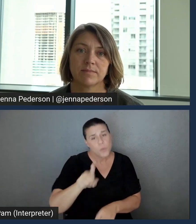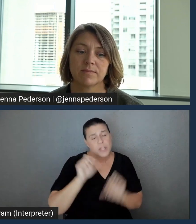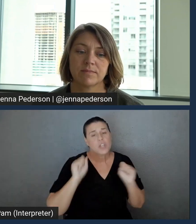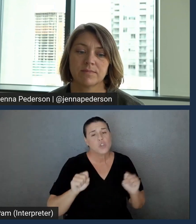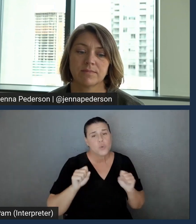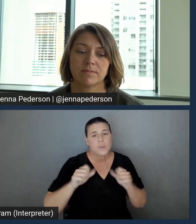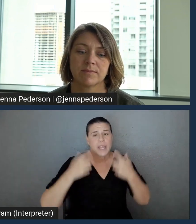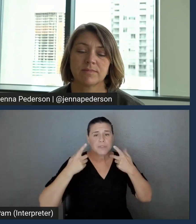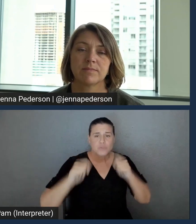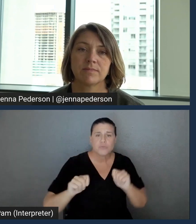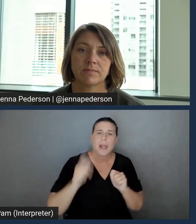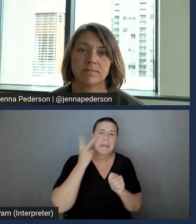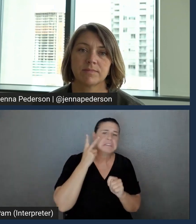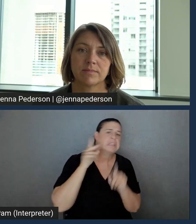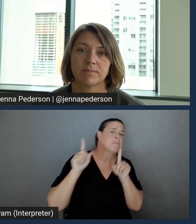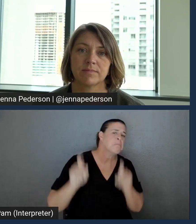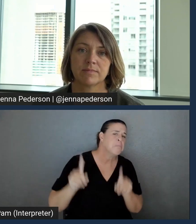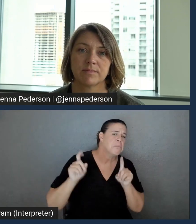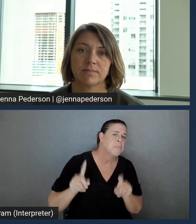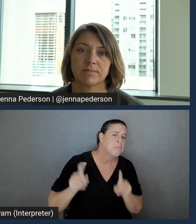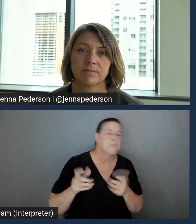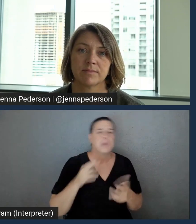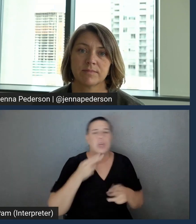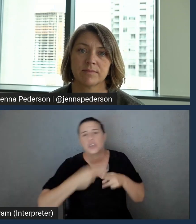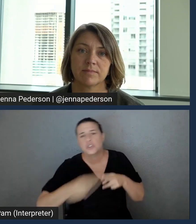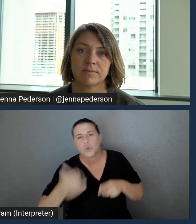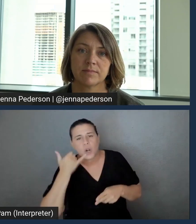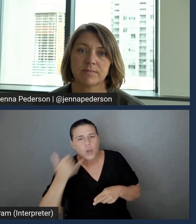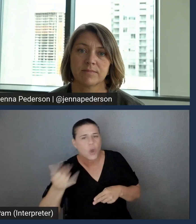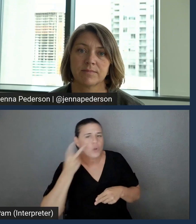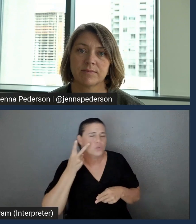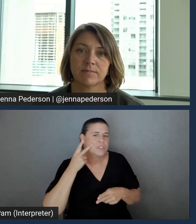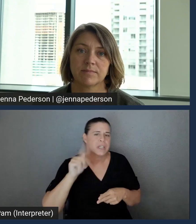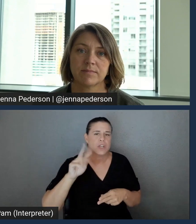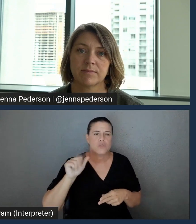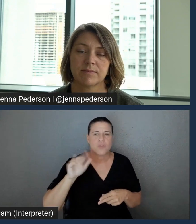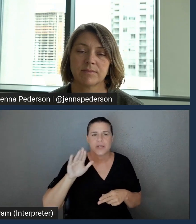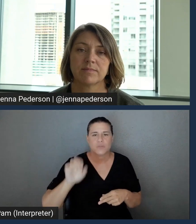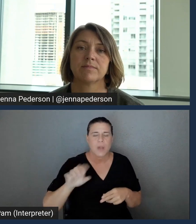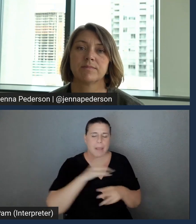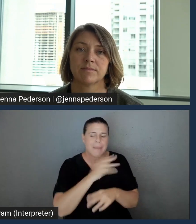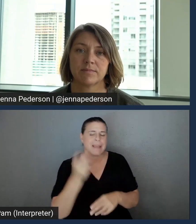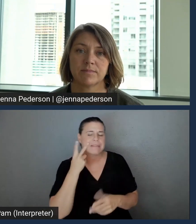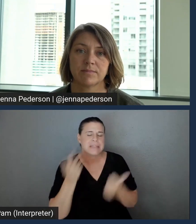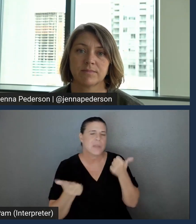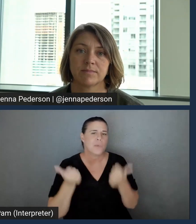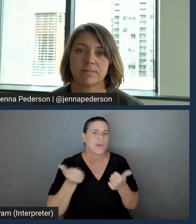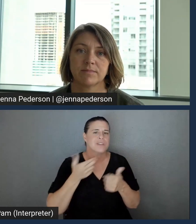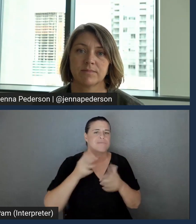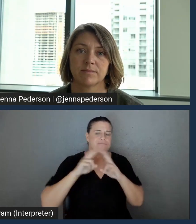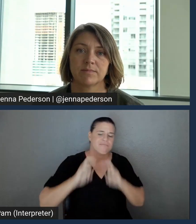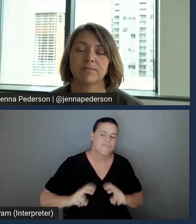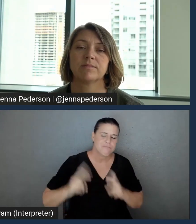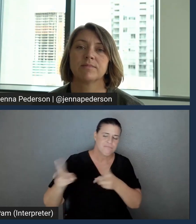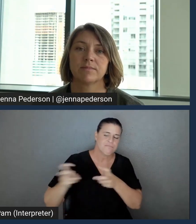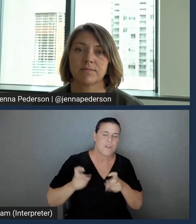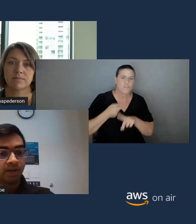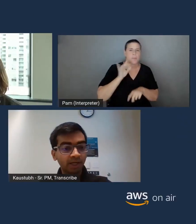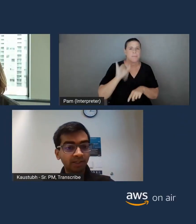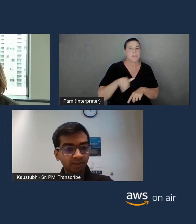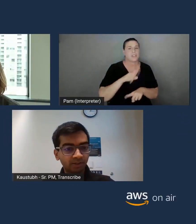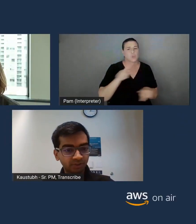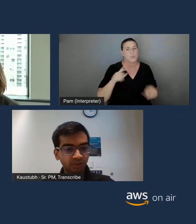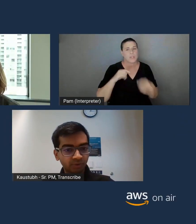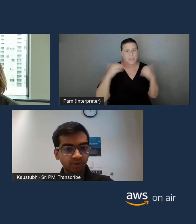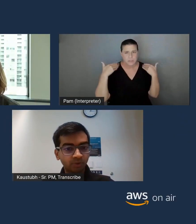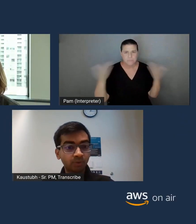and try this out. Take short call conversations, transcribe it, and see what sort of analytics do you get out of it. So I would